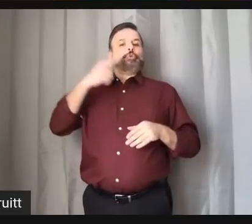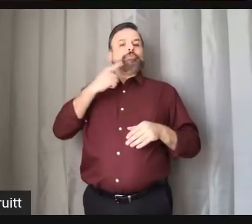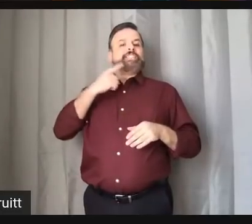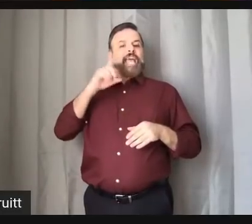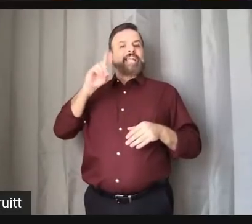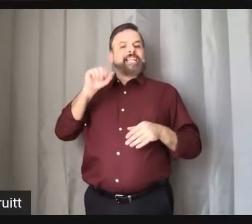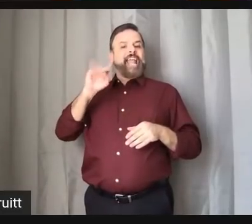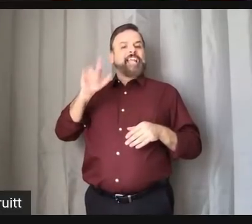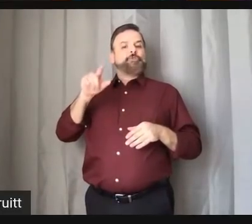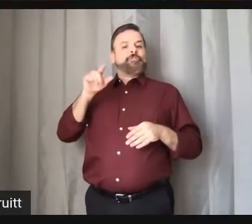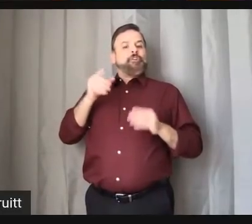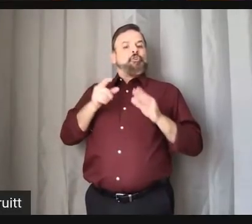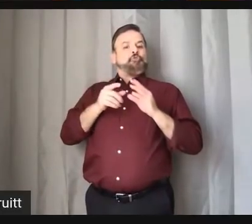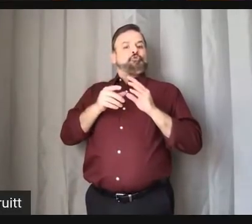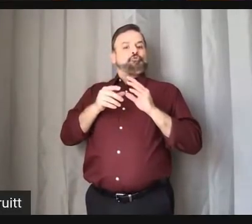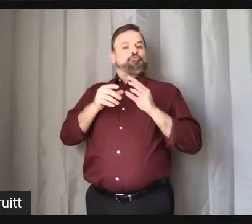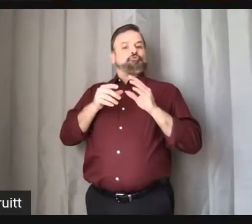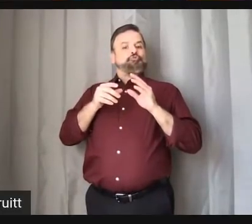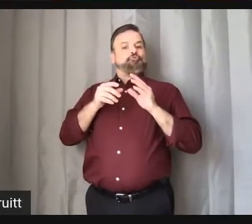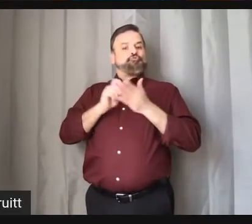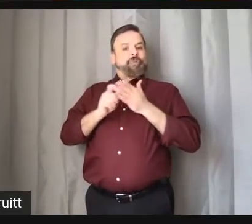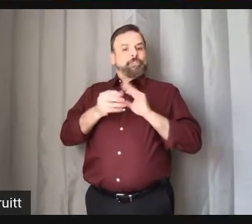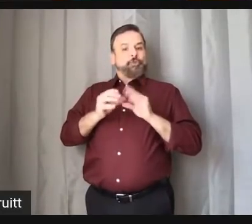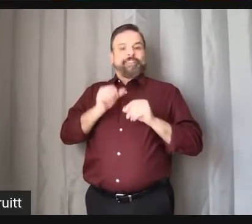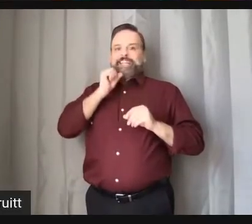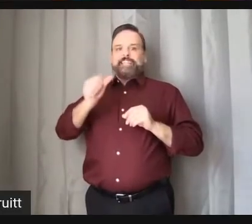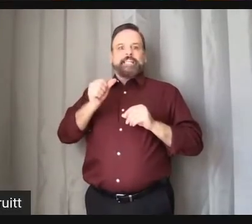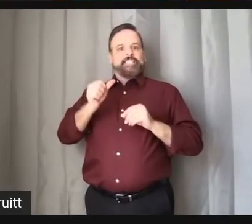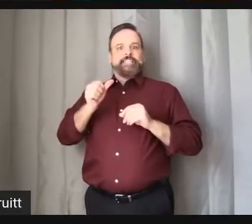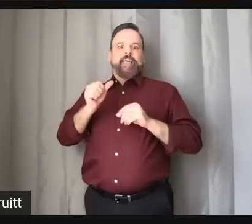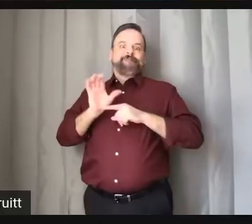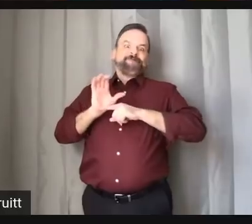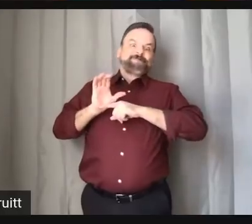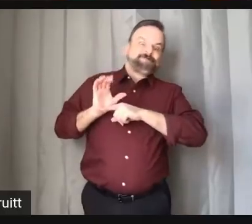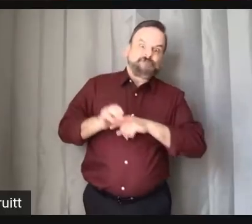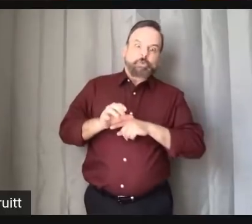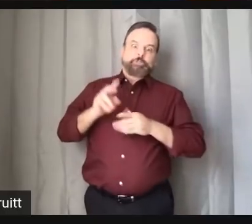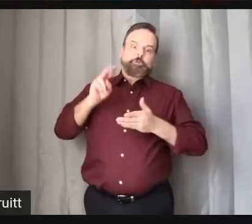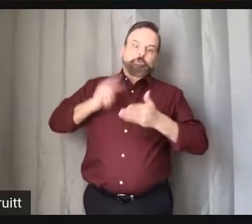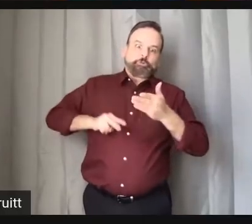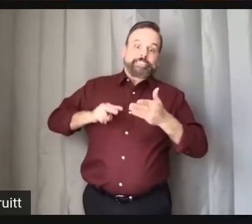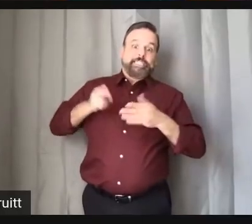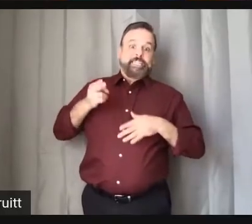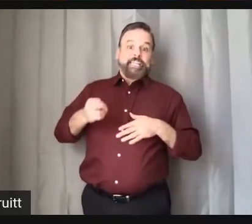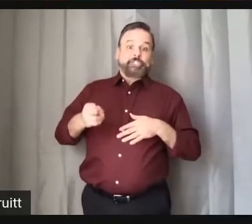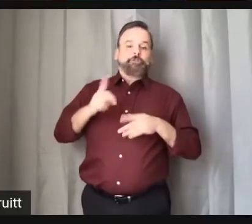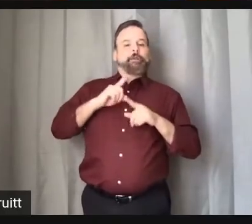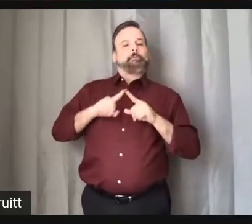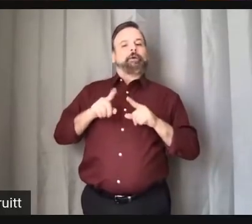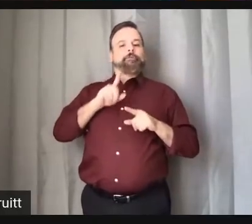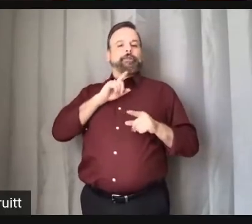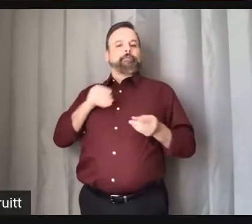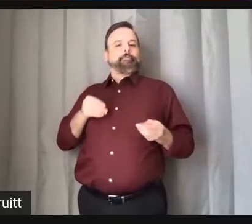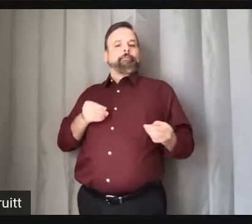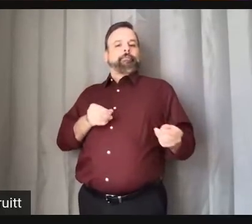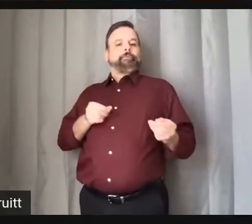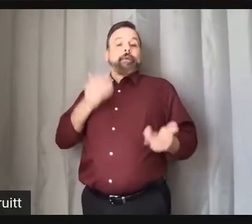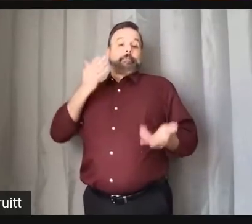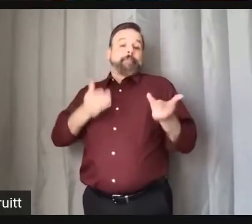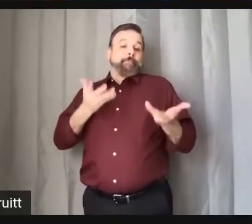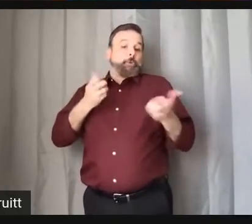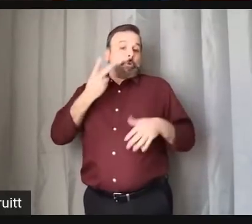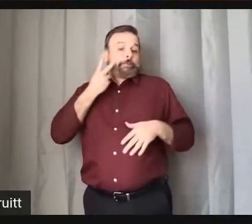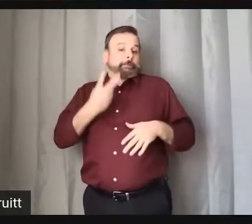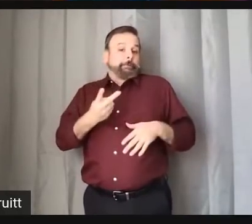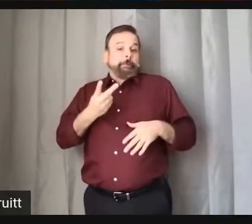doesn't beat you over the head with history, but instead slips you little notes like, hey, maybe you want to check this out. Maybe you want to